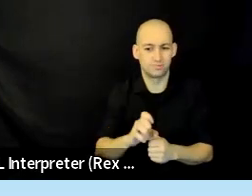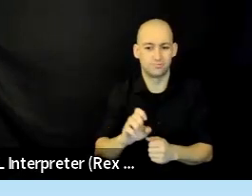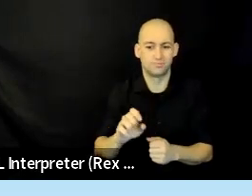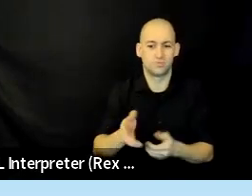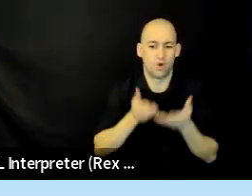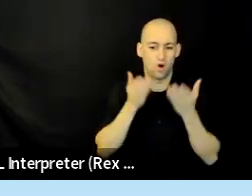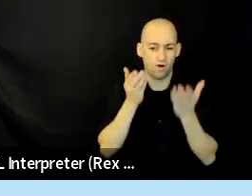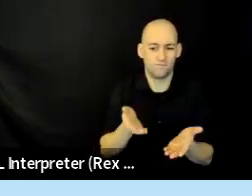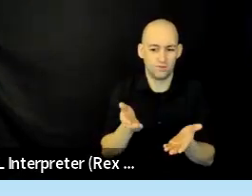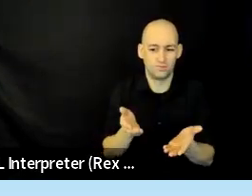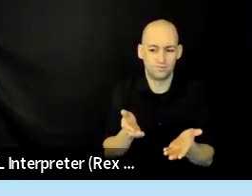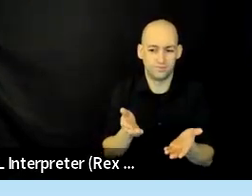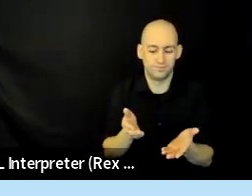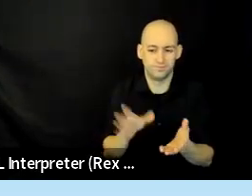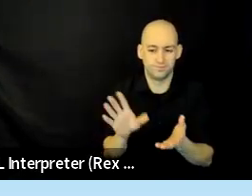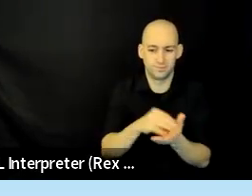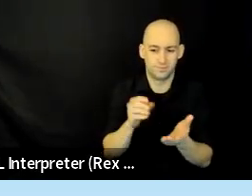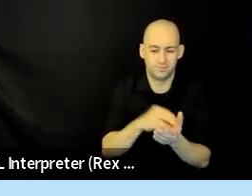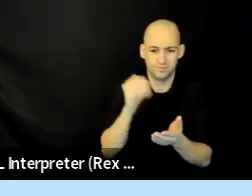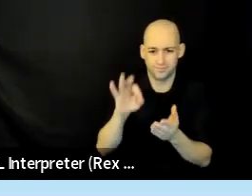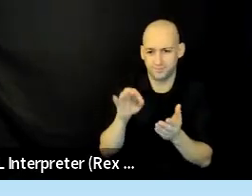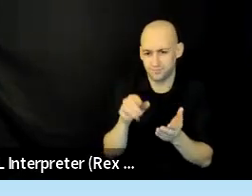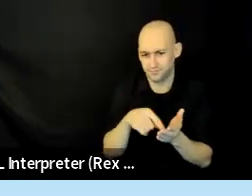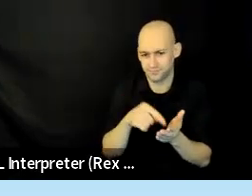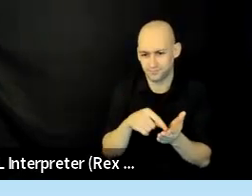appraisal and a summary of the appraisal report.